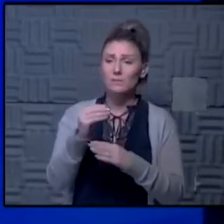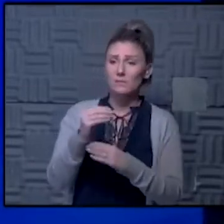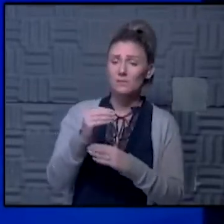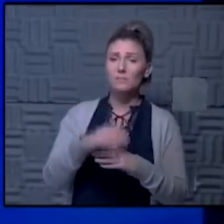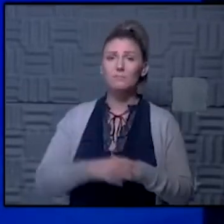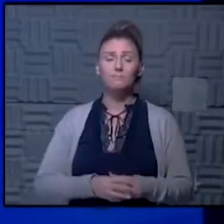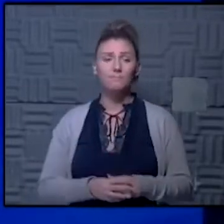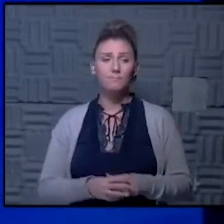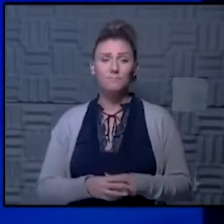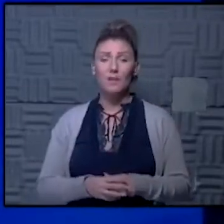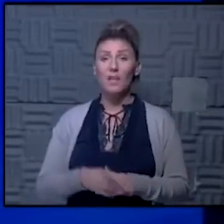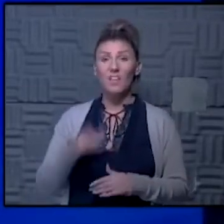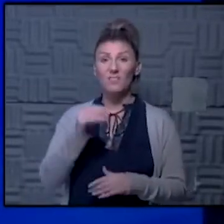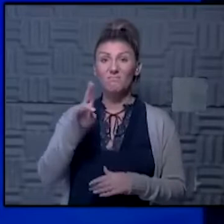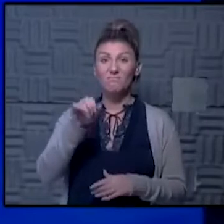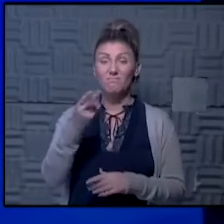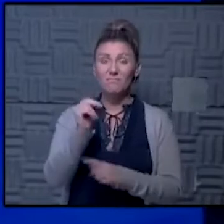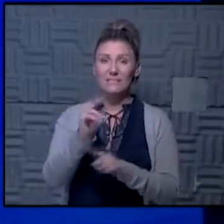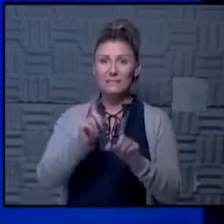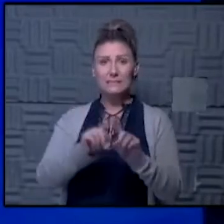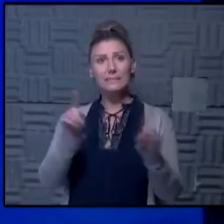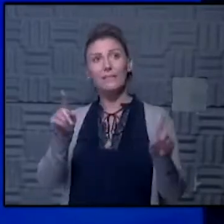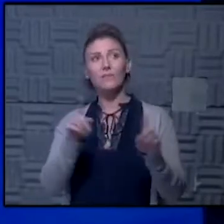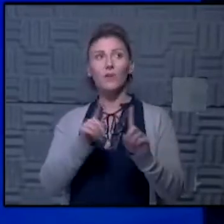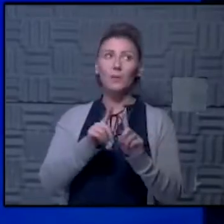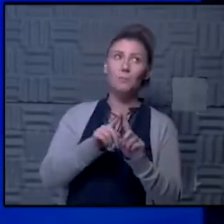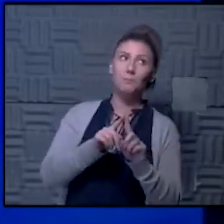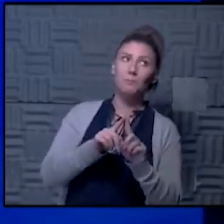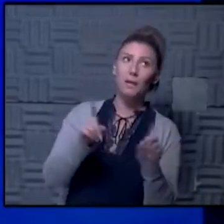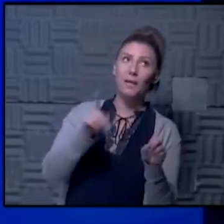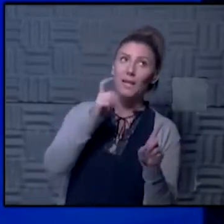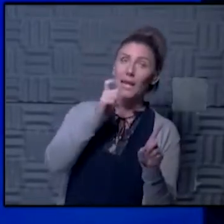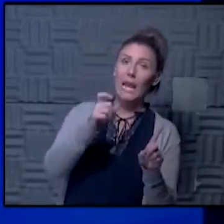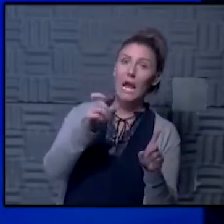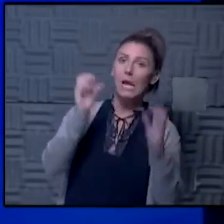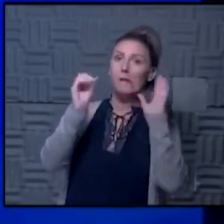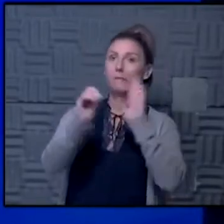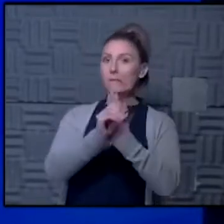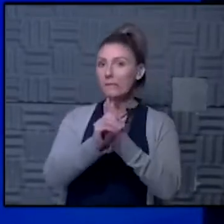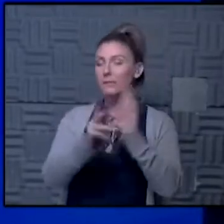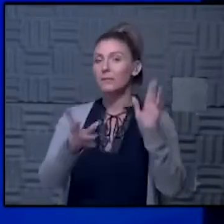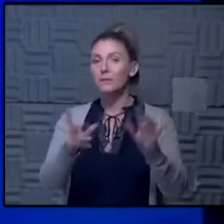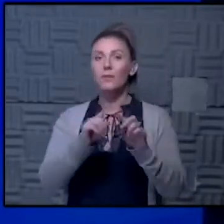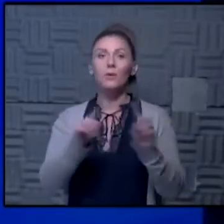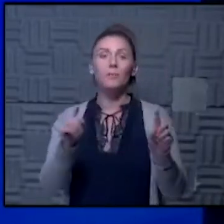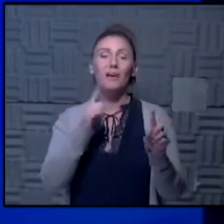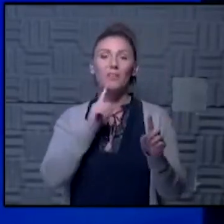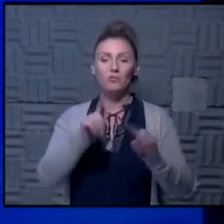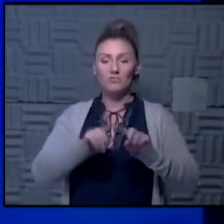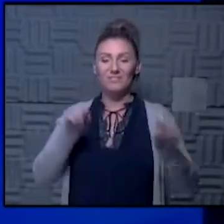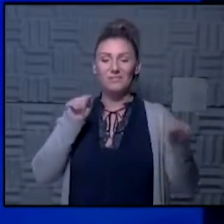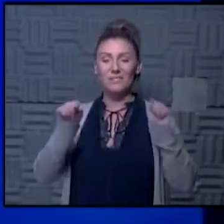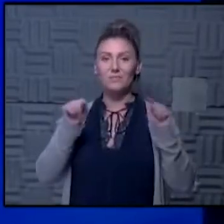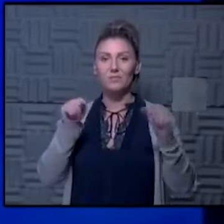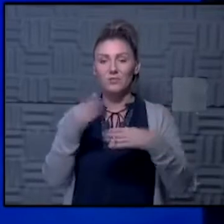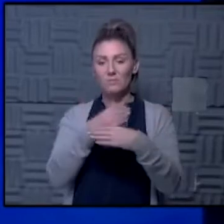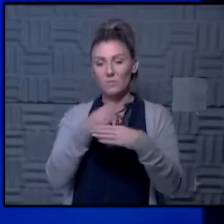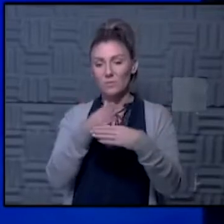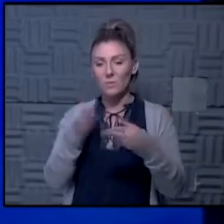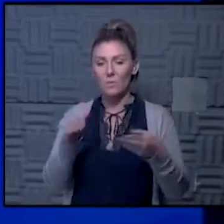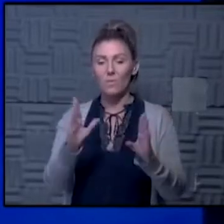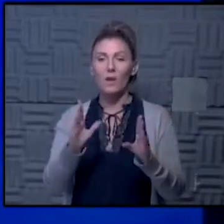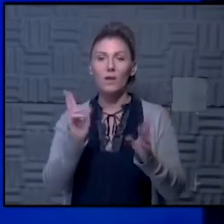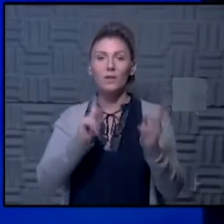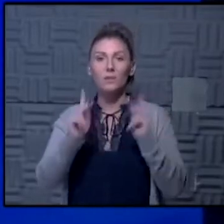Bend, it was different, but not none. So I think there are probably differences in the way